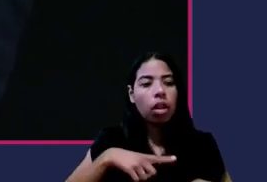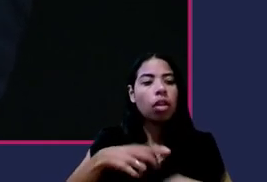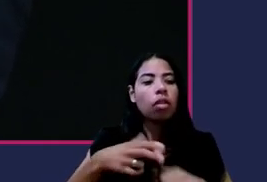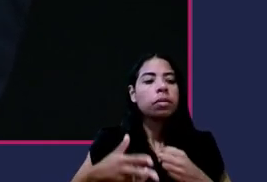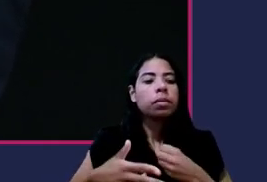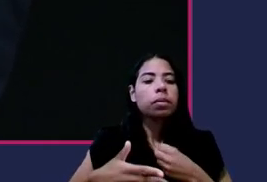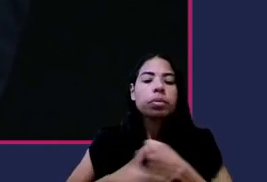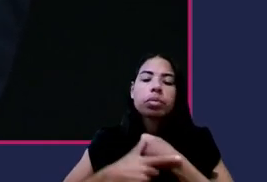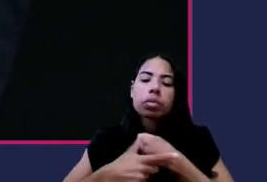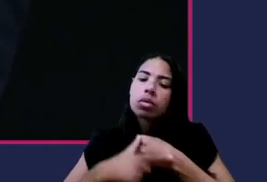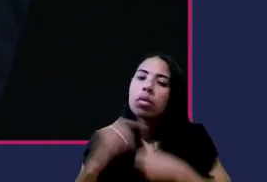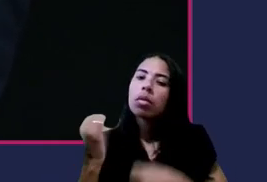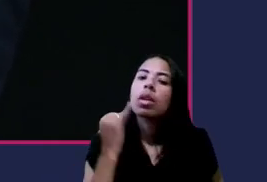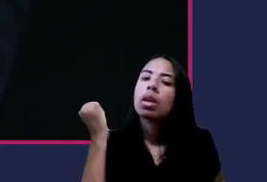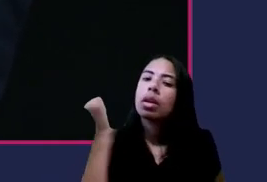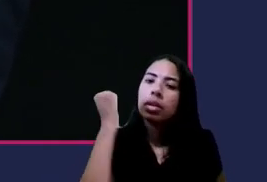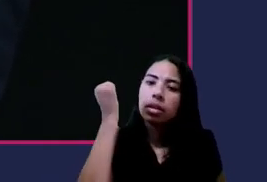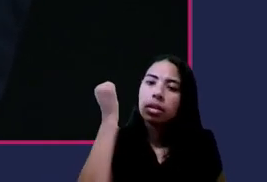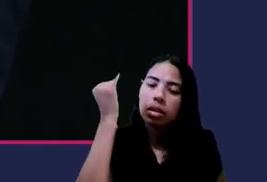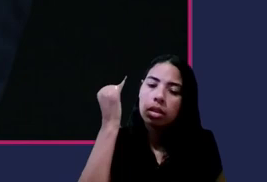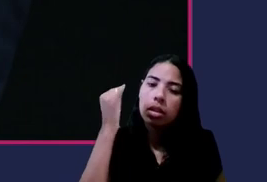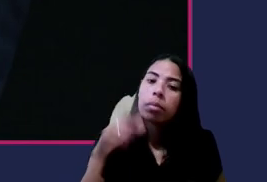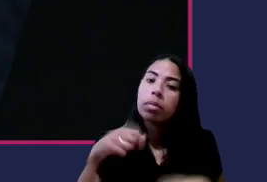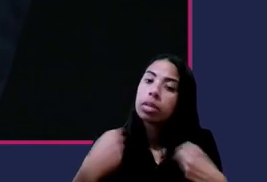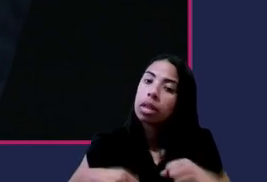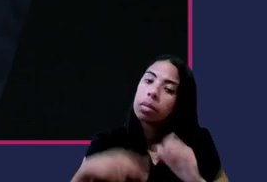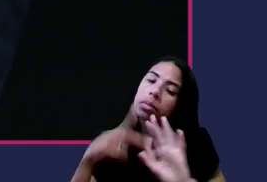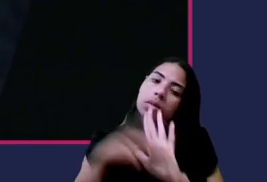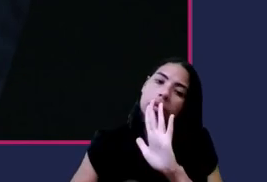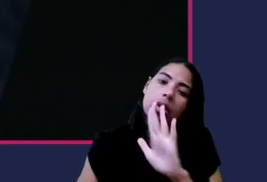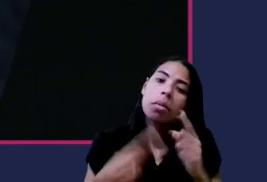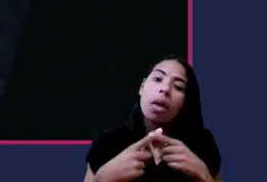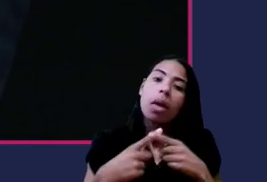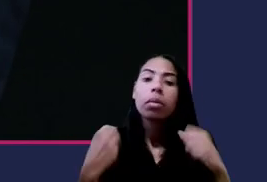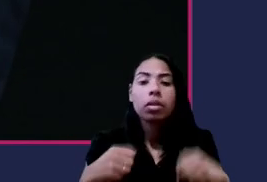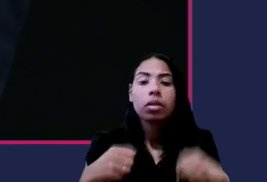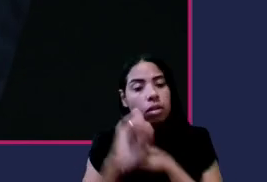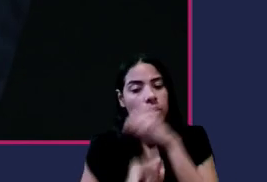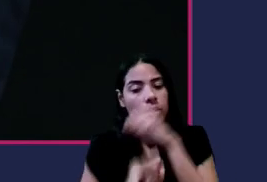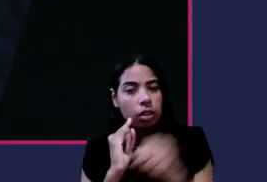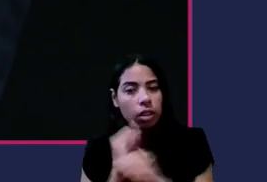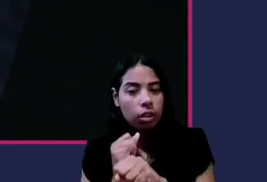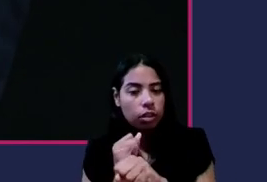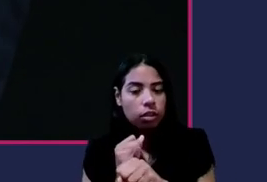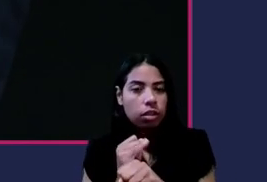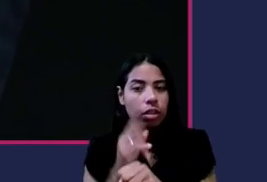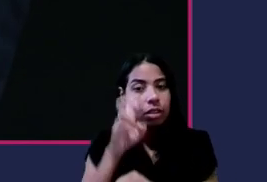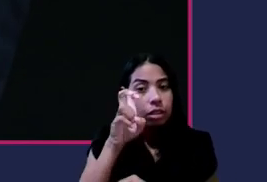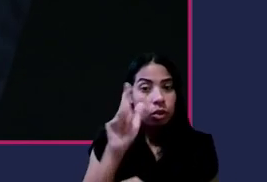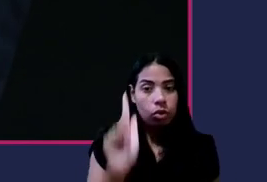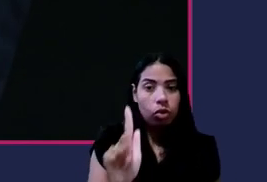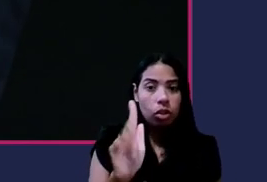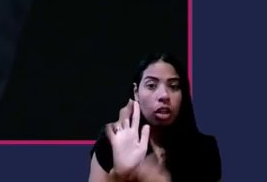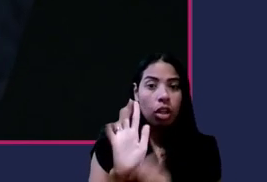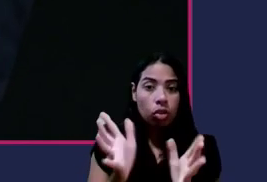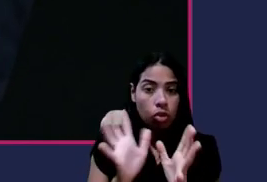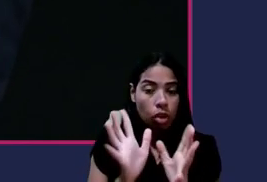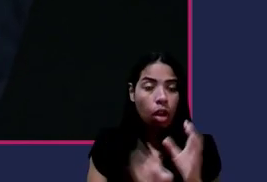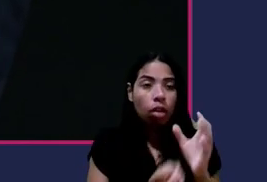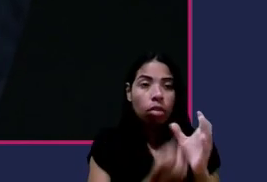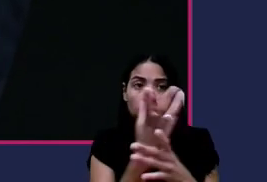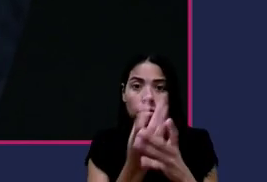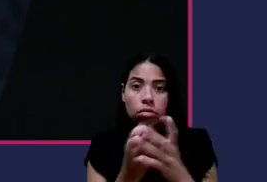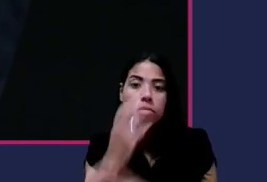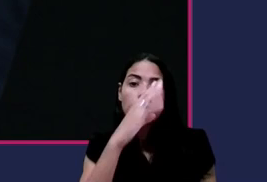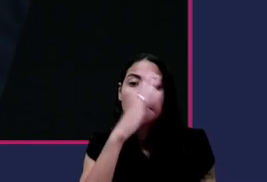a change in the Board of Medicine, but for that we need the internet.